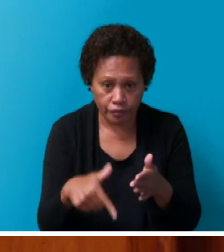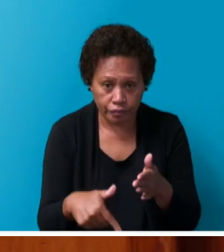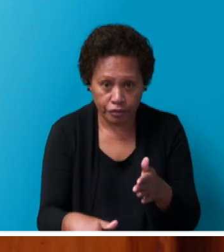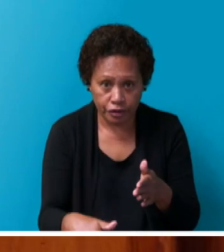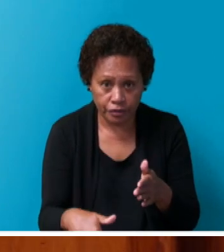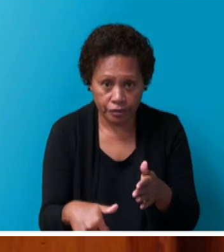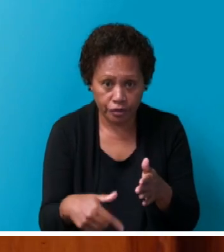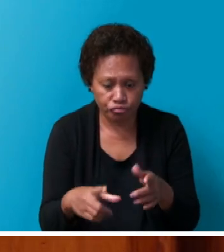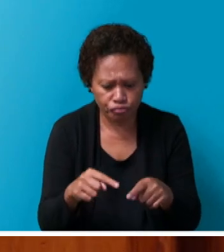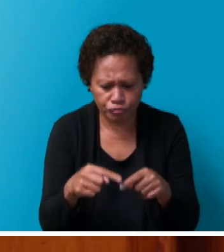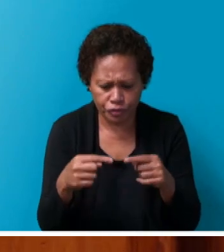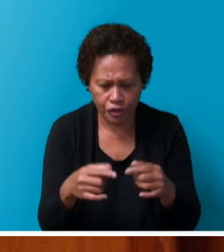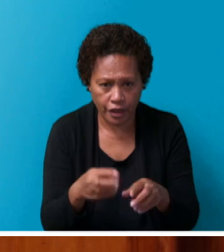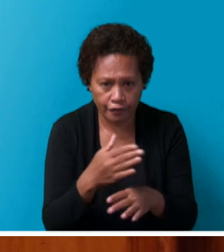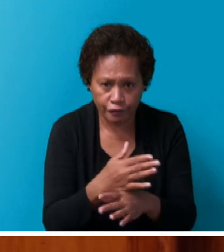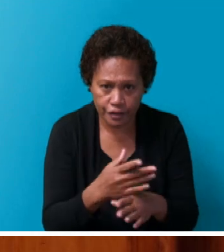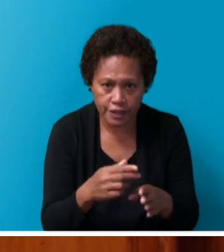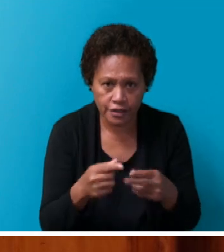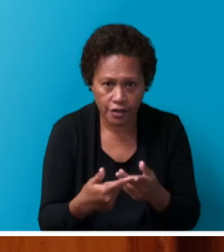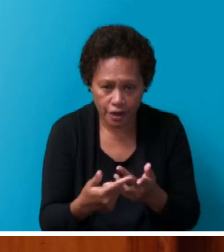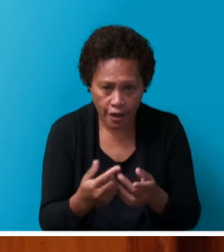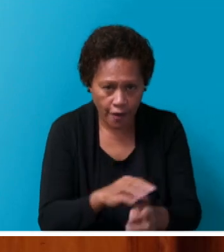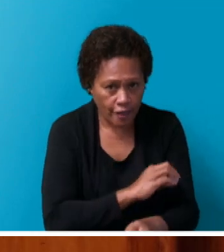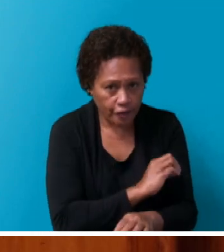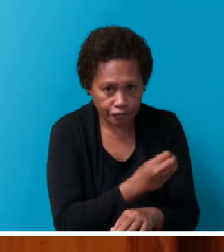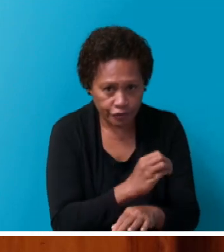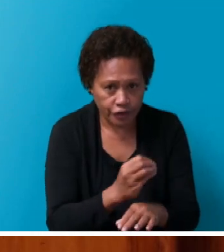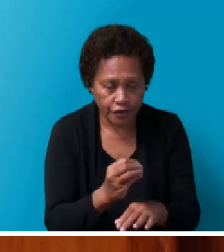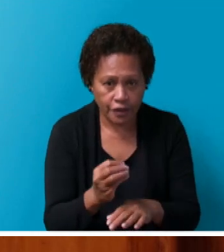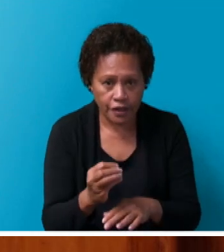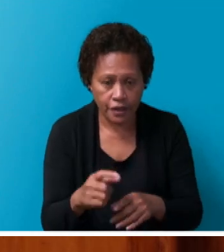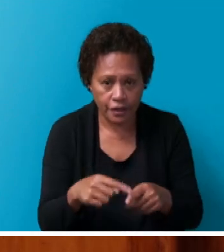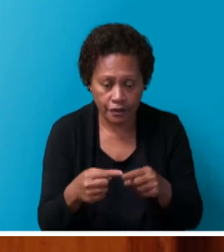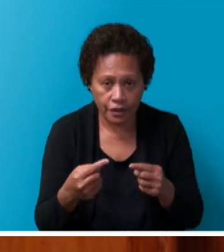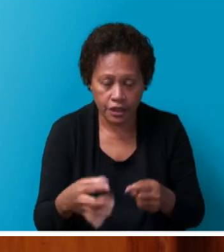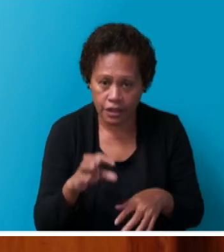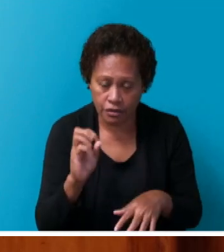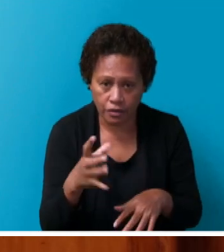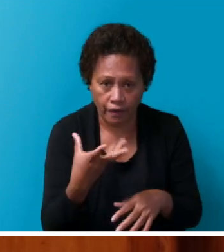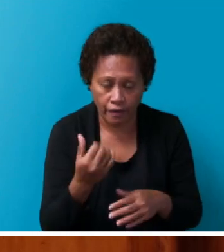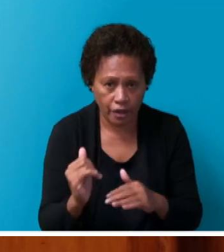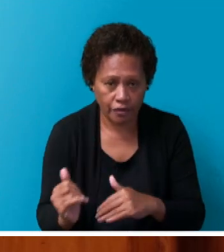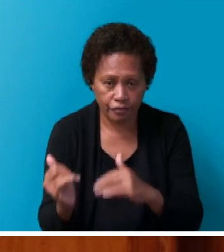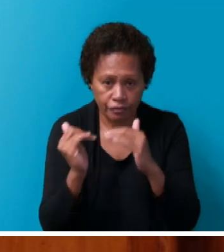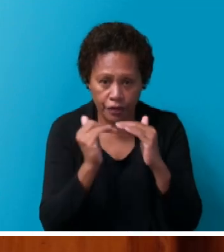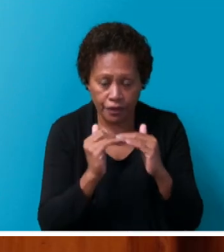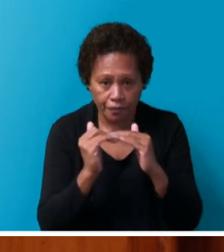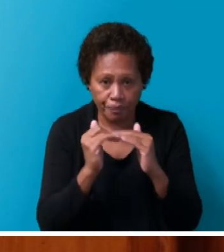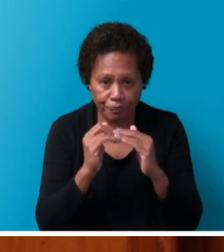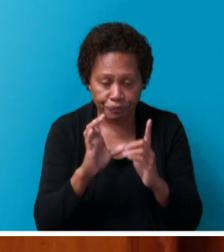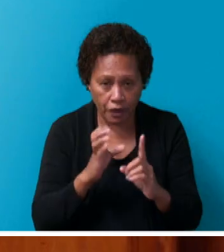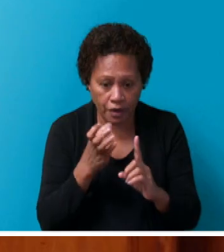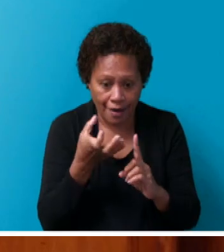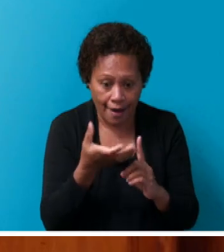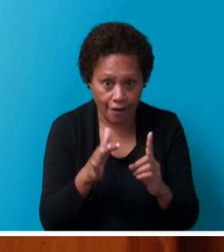design and manage marine protected areas that are ecologically meaningful, socially fair, and culturally grounded. I